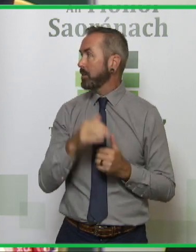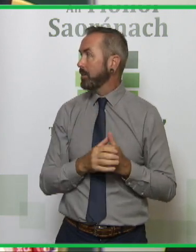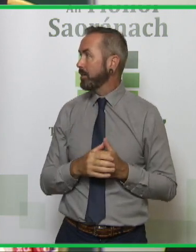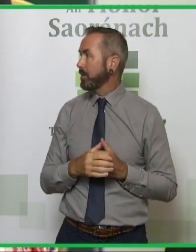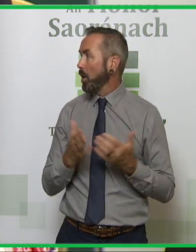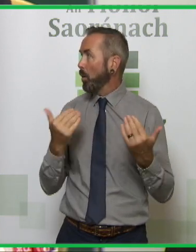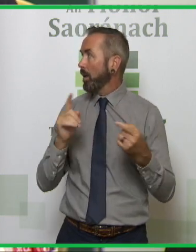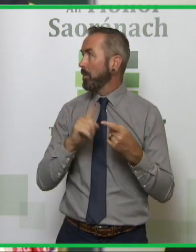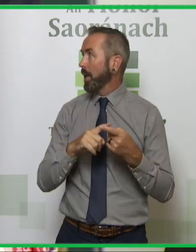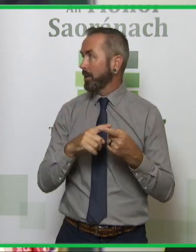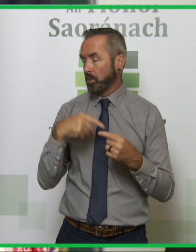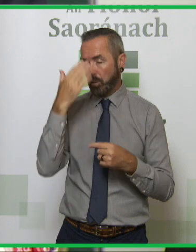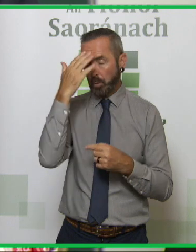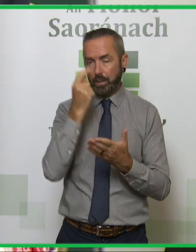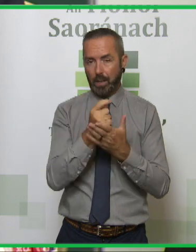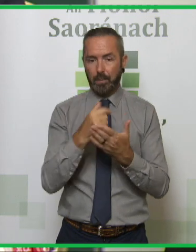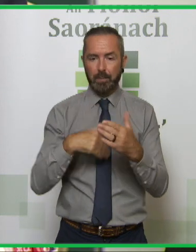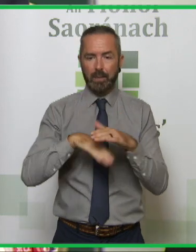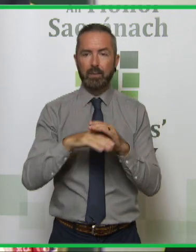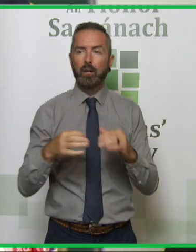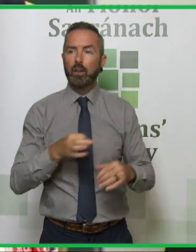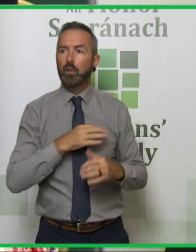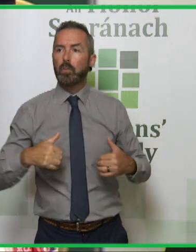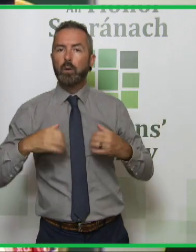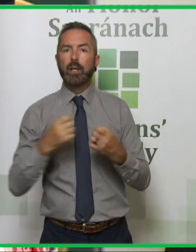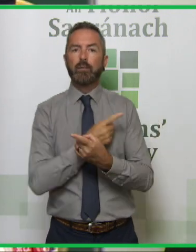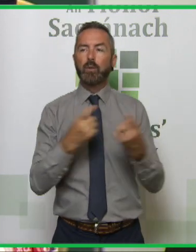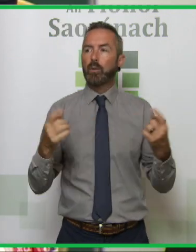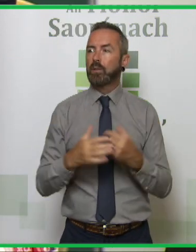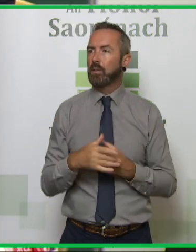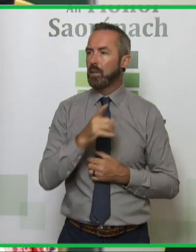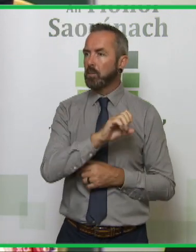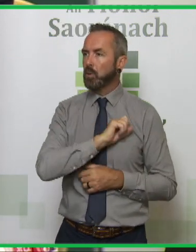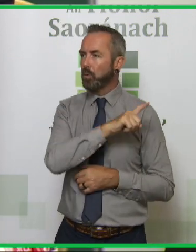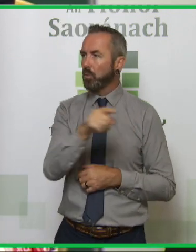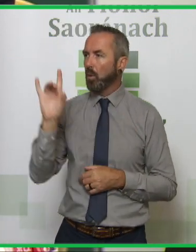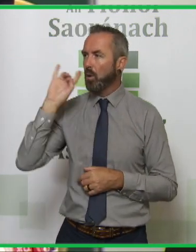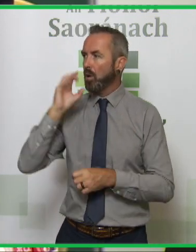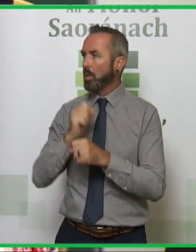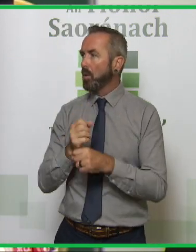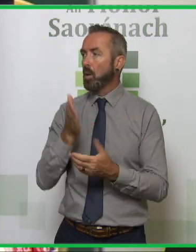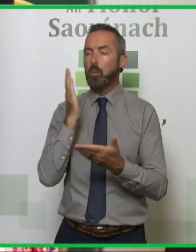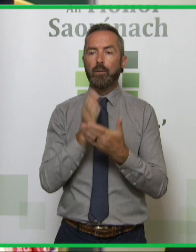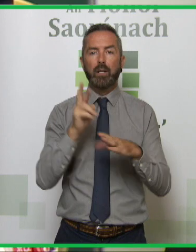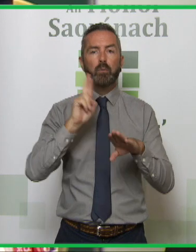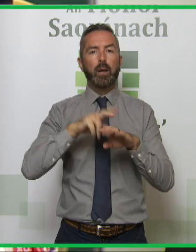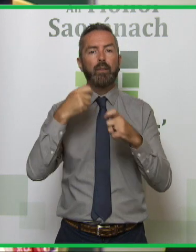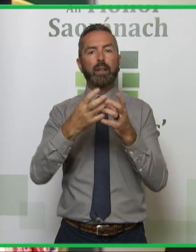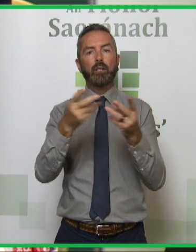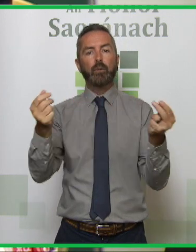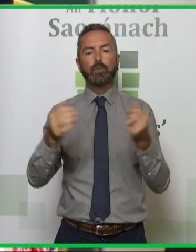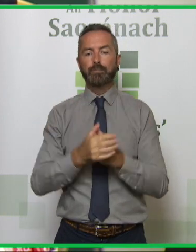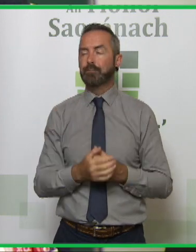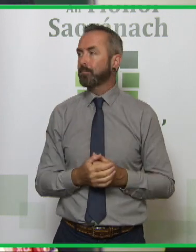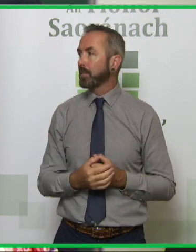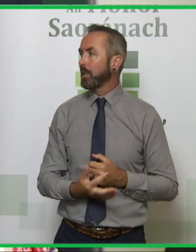again, ask you to keep the time. Thank you. Okay, morning everybody. I suppose we've probably all heard the phrase that prevention is better than cure. So the fact of the matter is, if